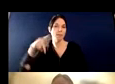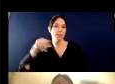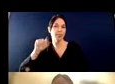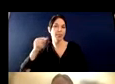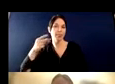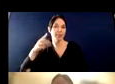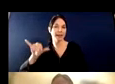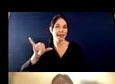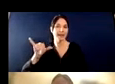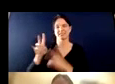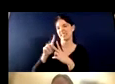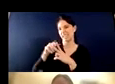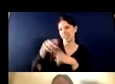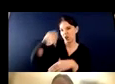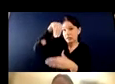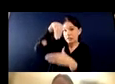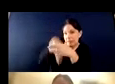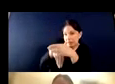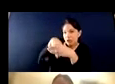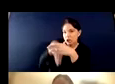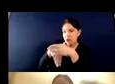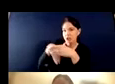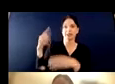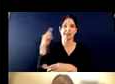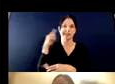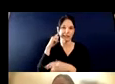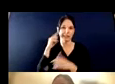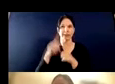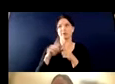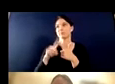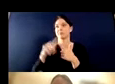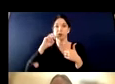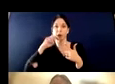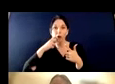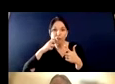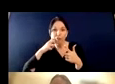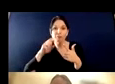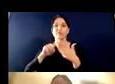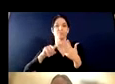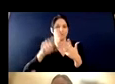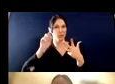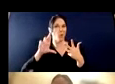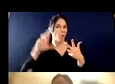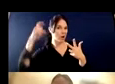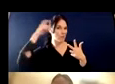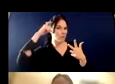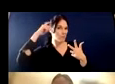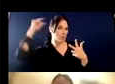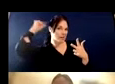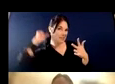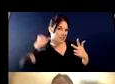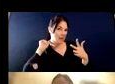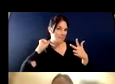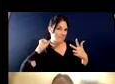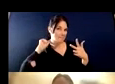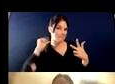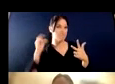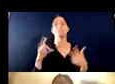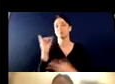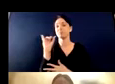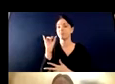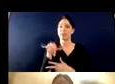inner ear here, the auditory nerve, or in the brainstem. And this is a permanent hearing difference.